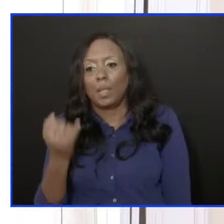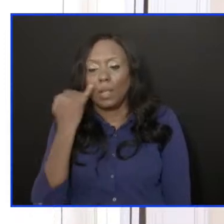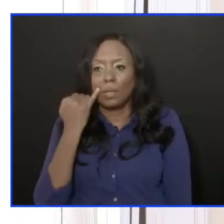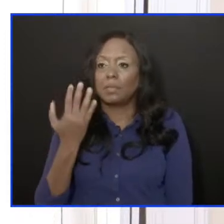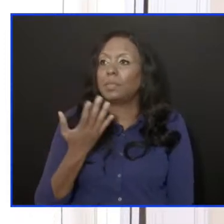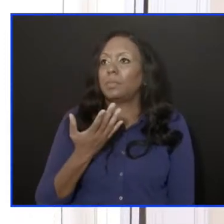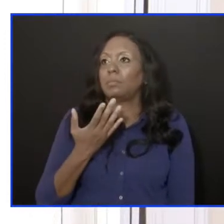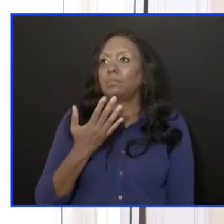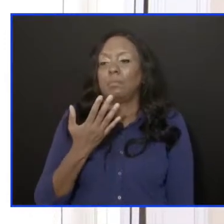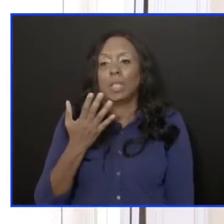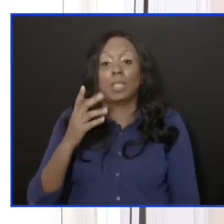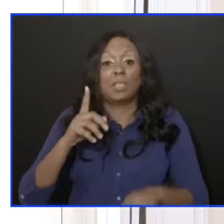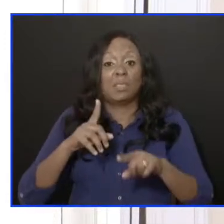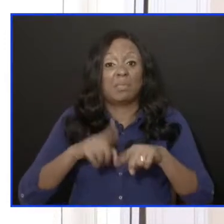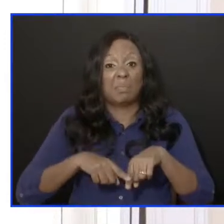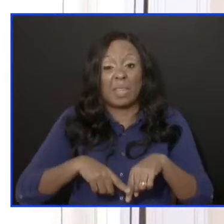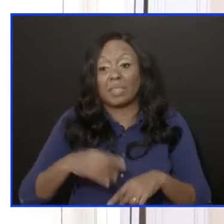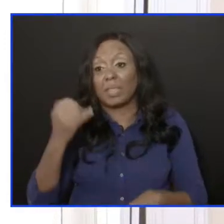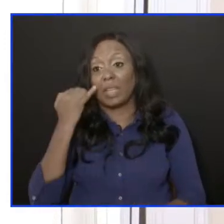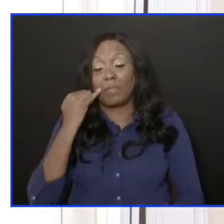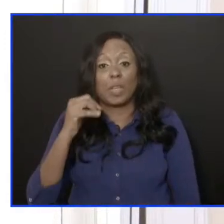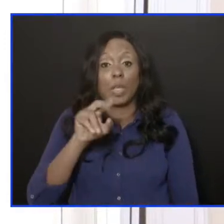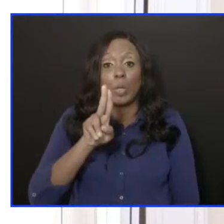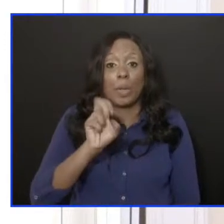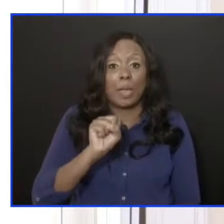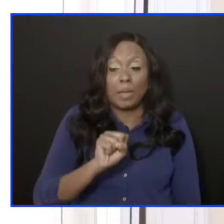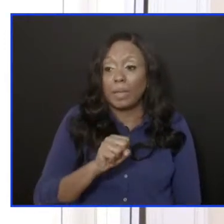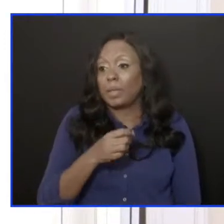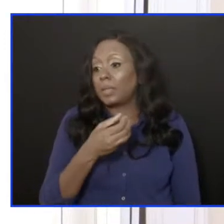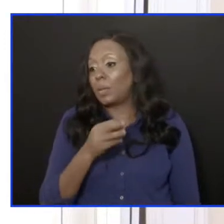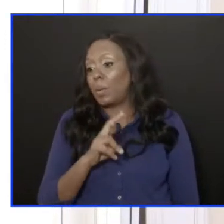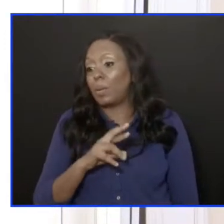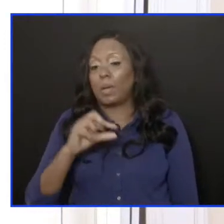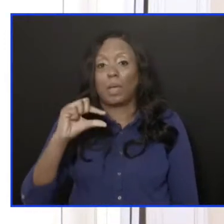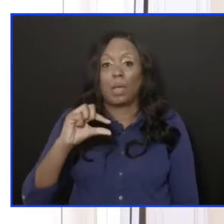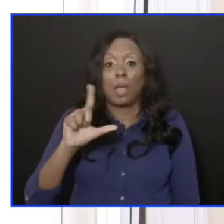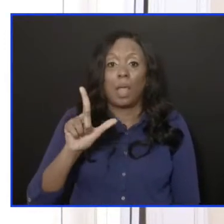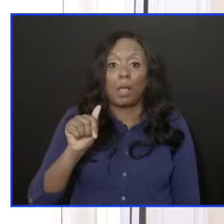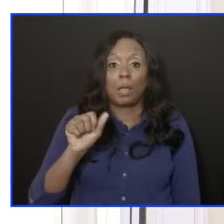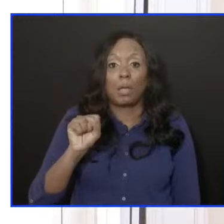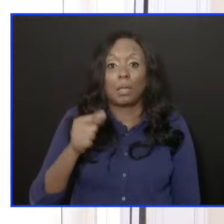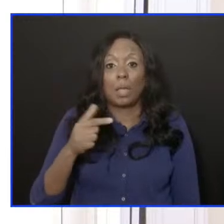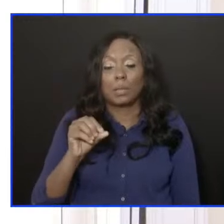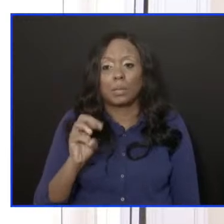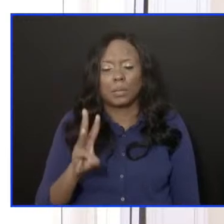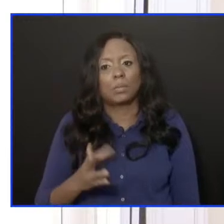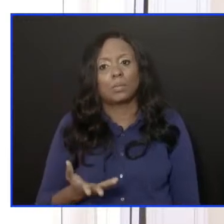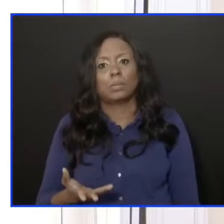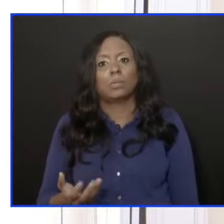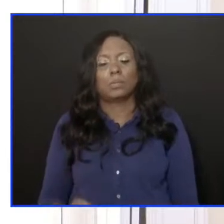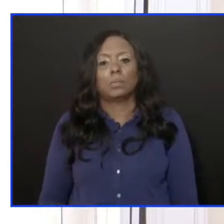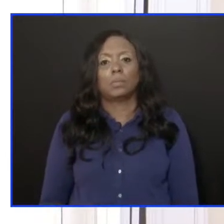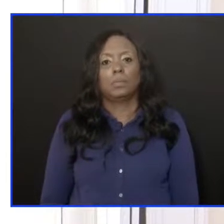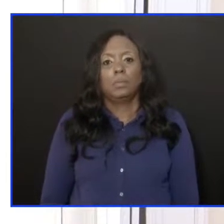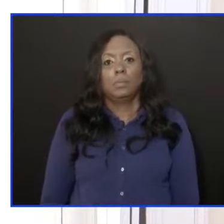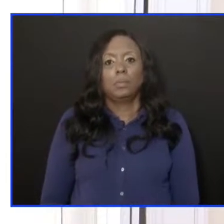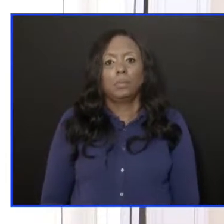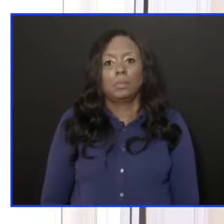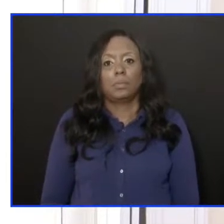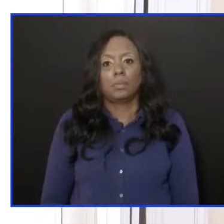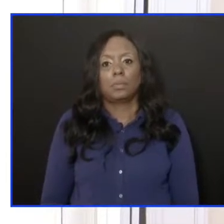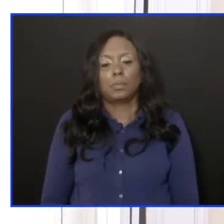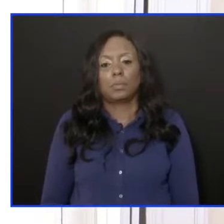Brussels. So that we're very clear that the world is reaching a position where it recognizes, and believe you me, the test that I